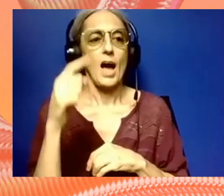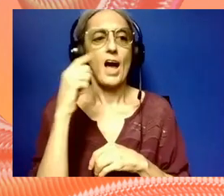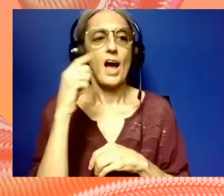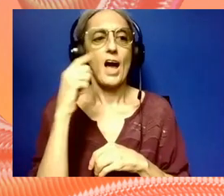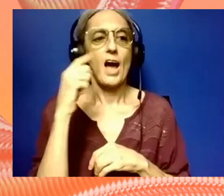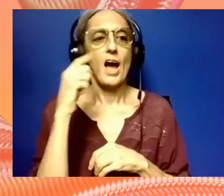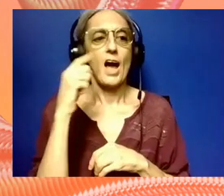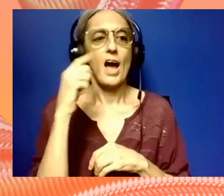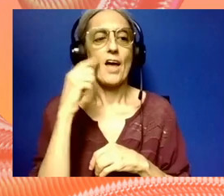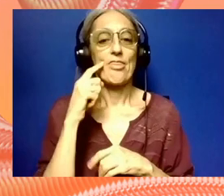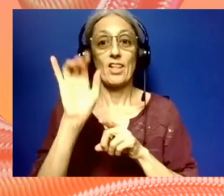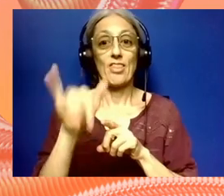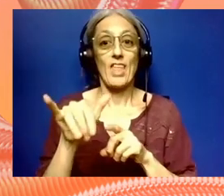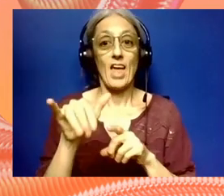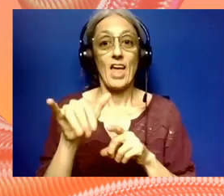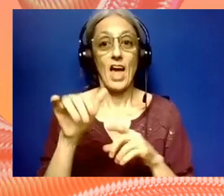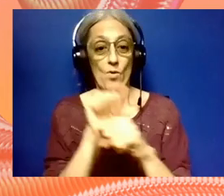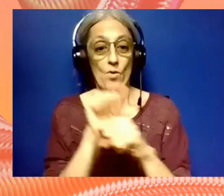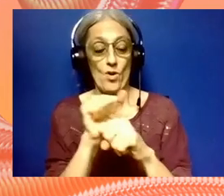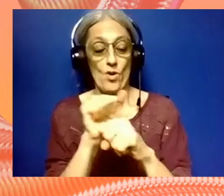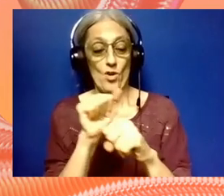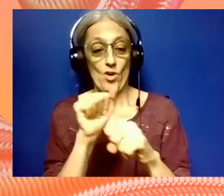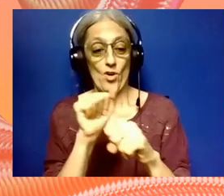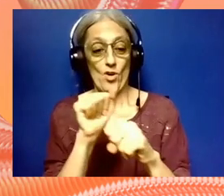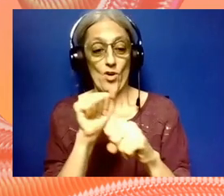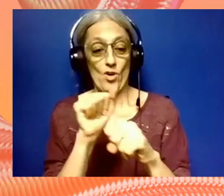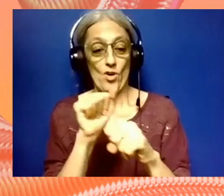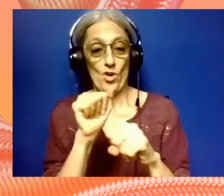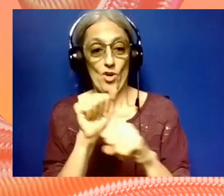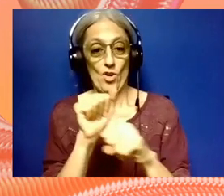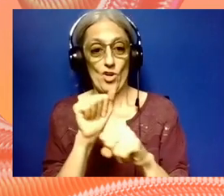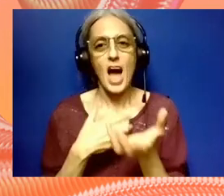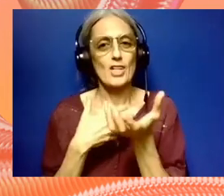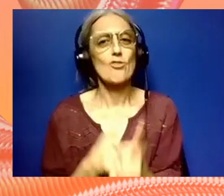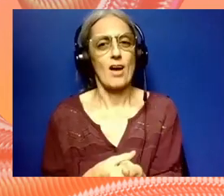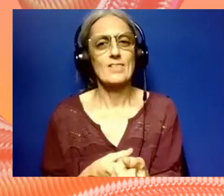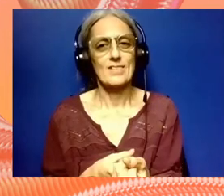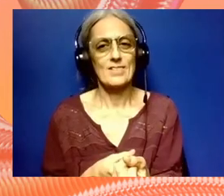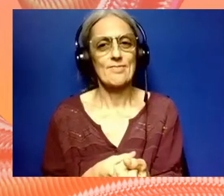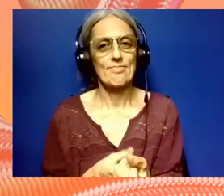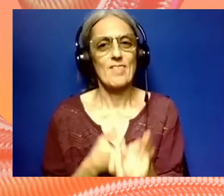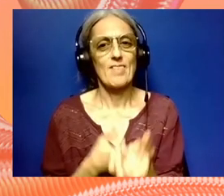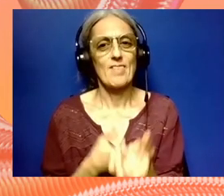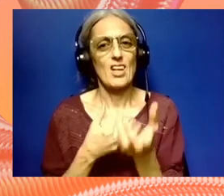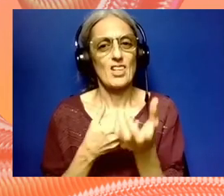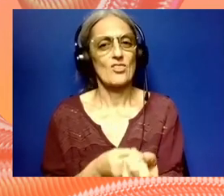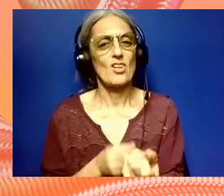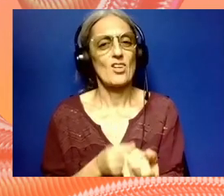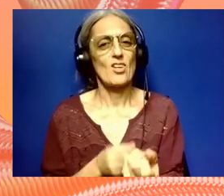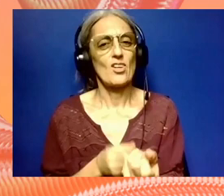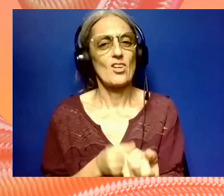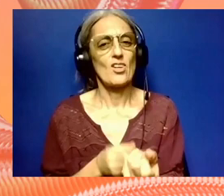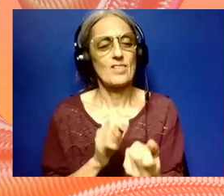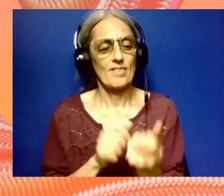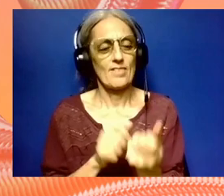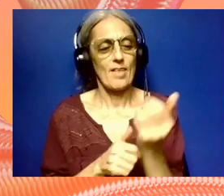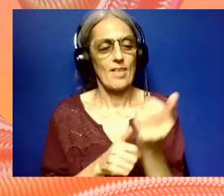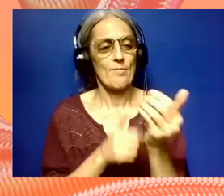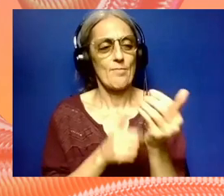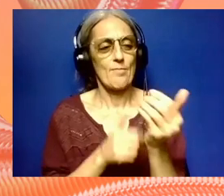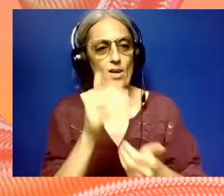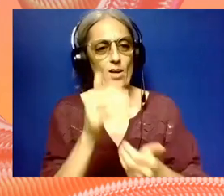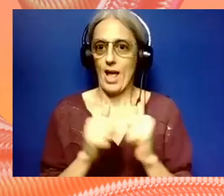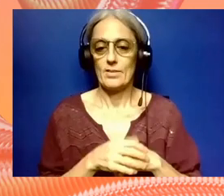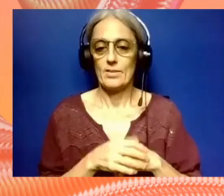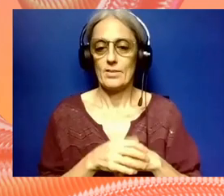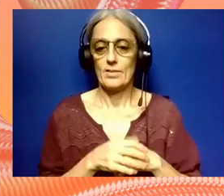I trust it. So I've learned how to trust it. And it's actually helped to heal my relationship